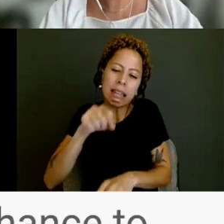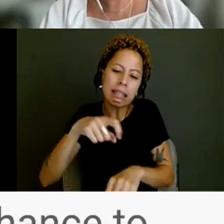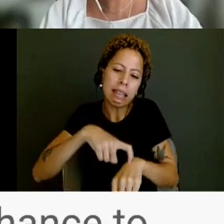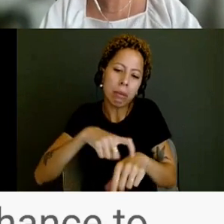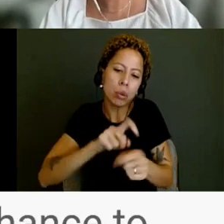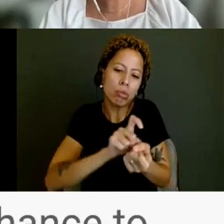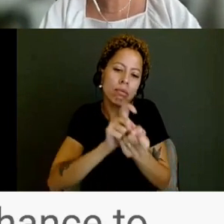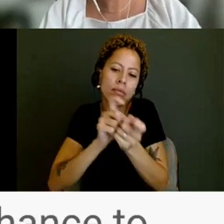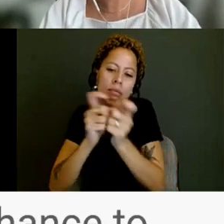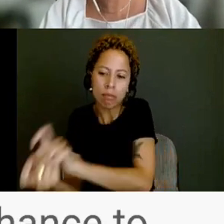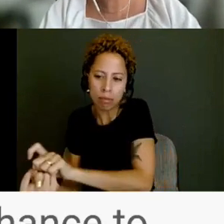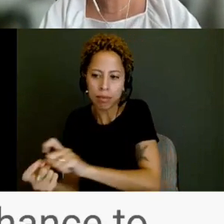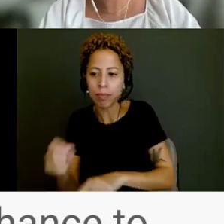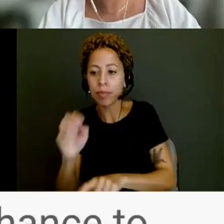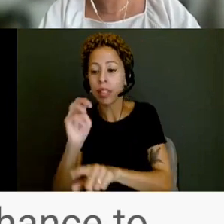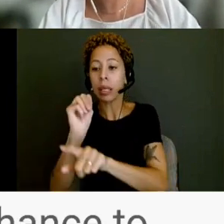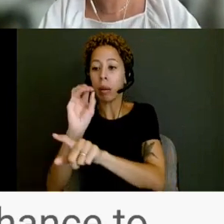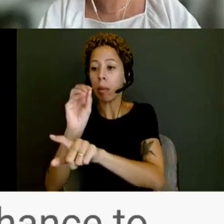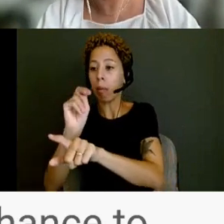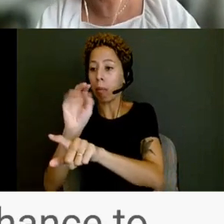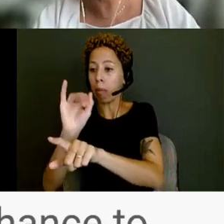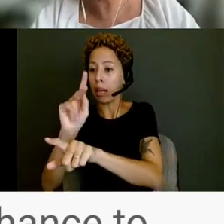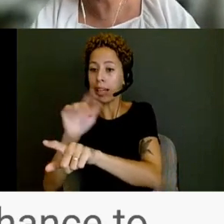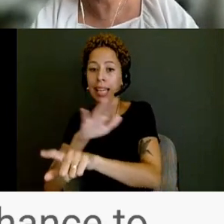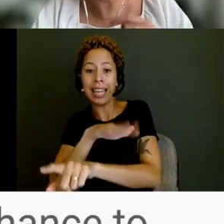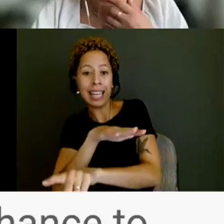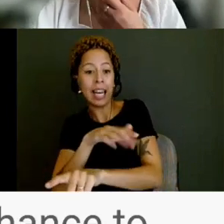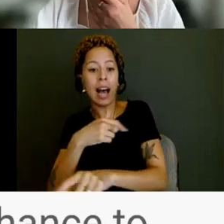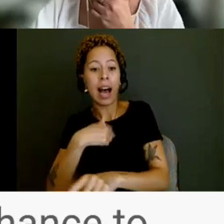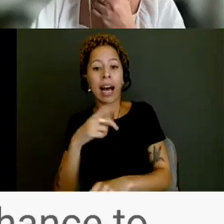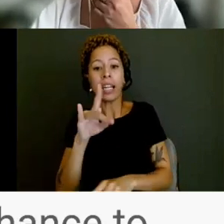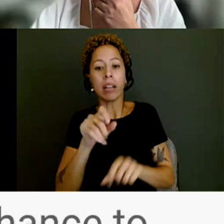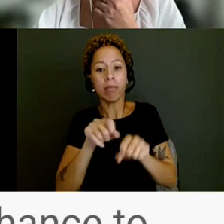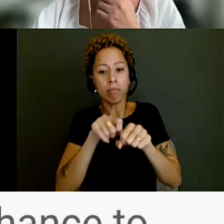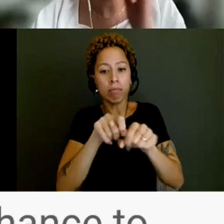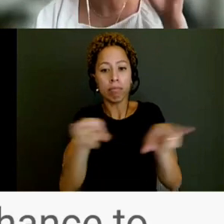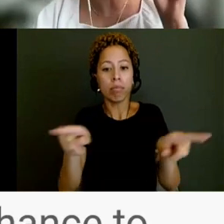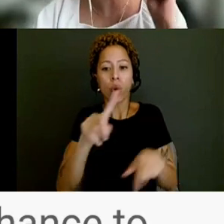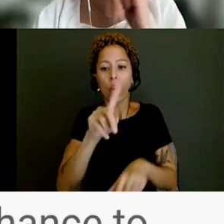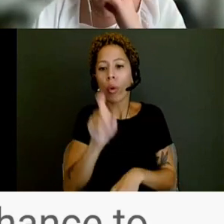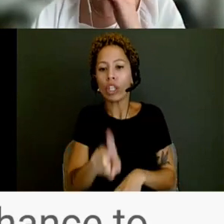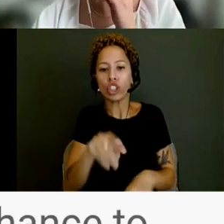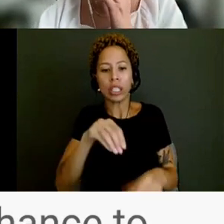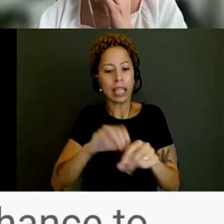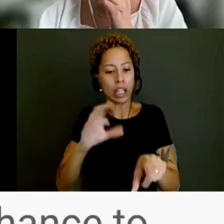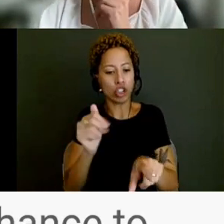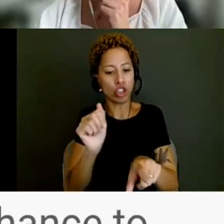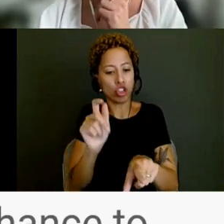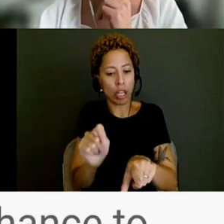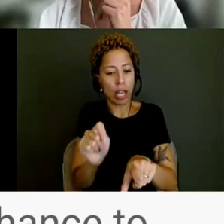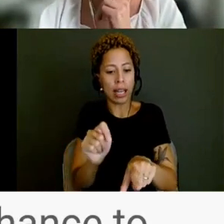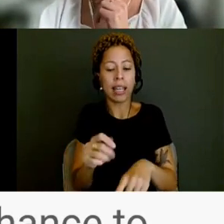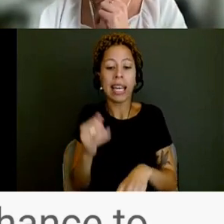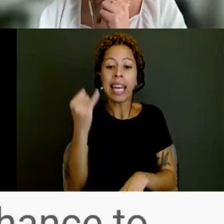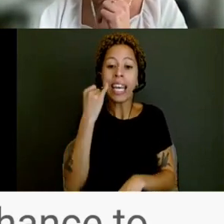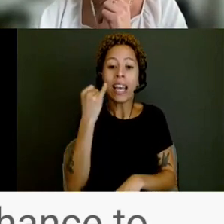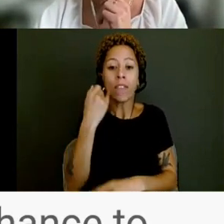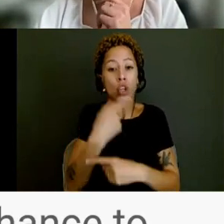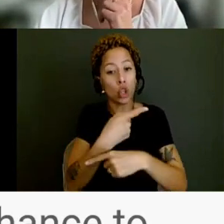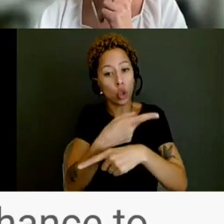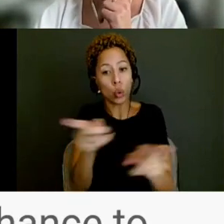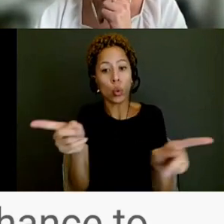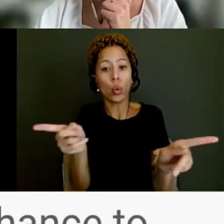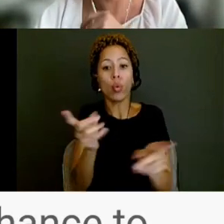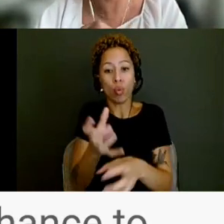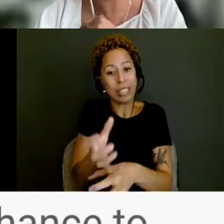And Jane, just to pause for a second, I put in our chat a question for the participants to put one if they have received a text message